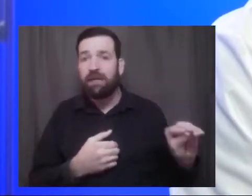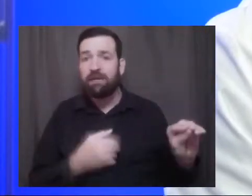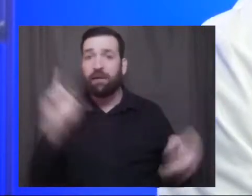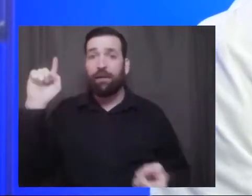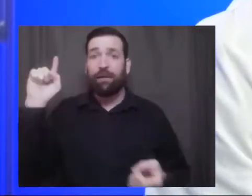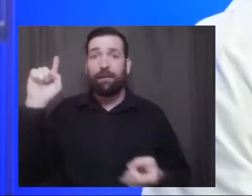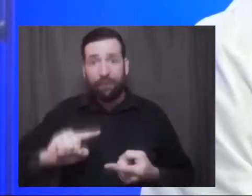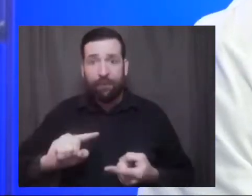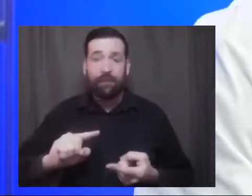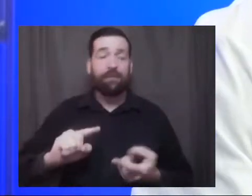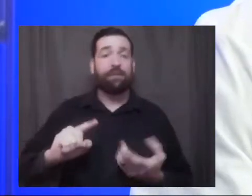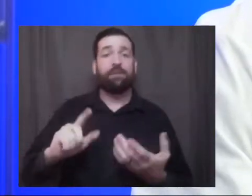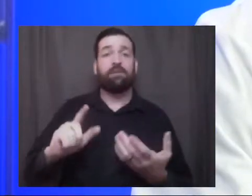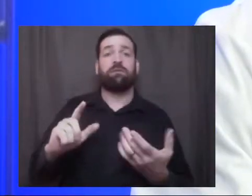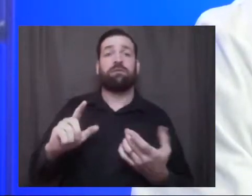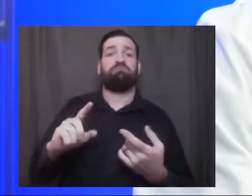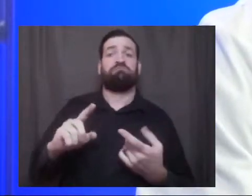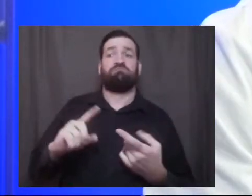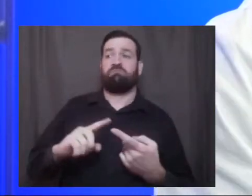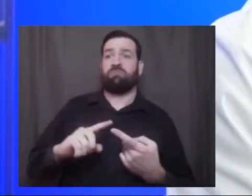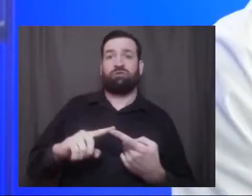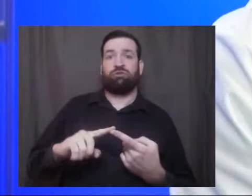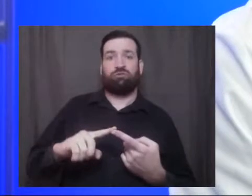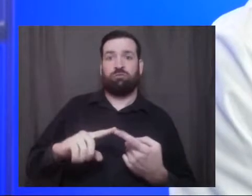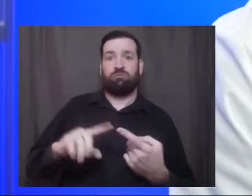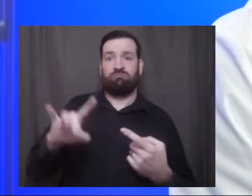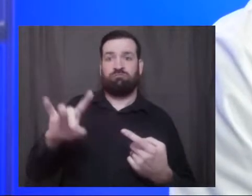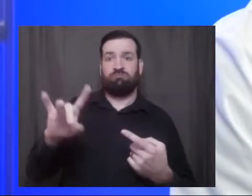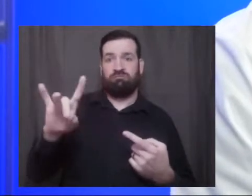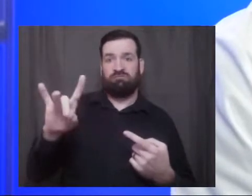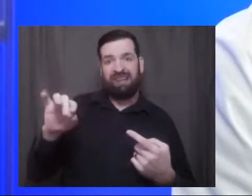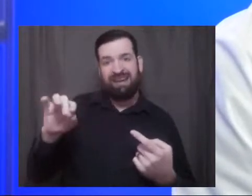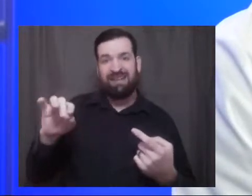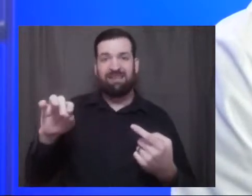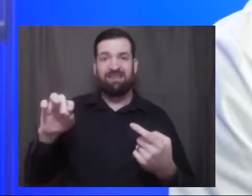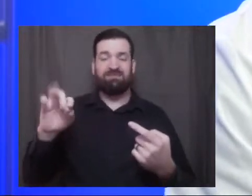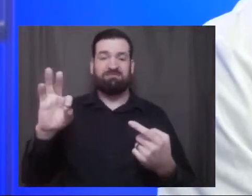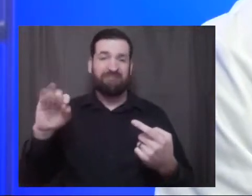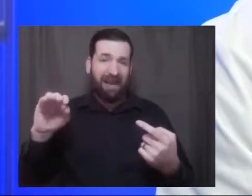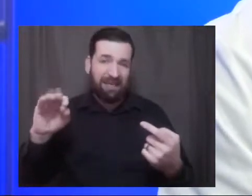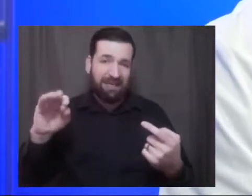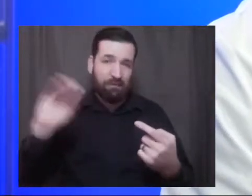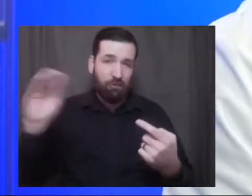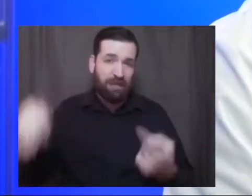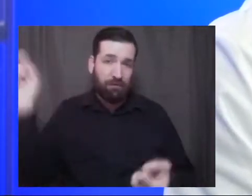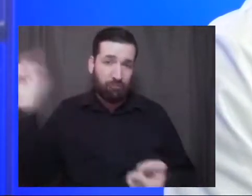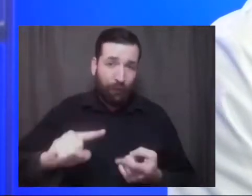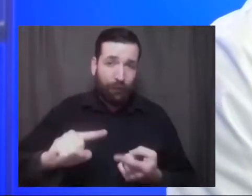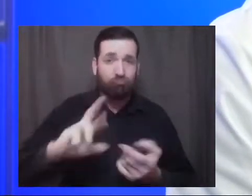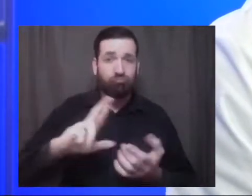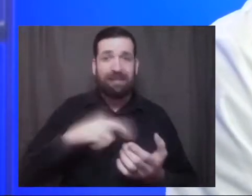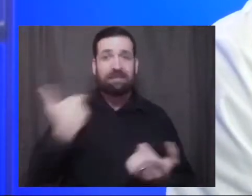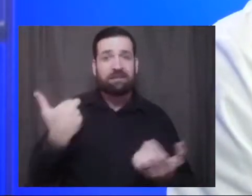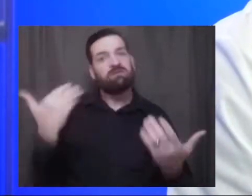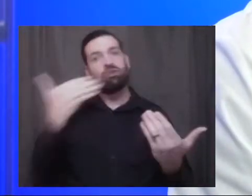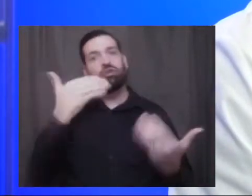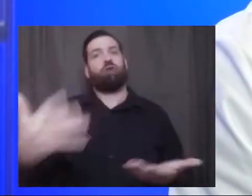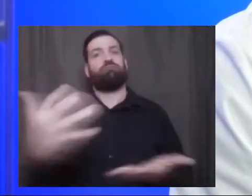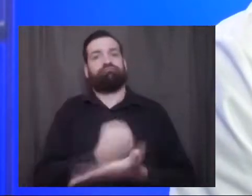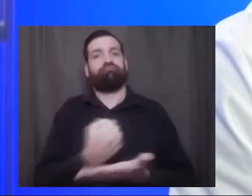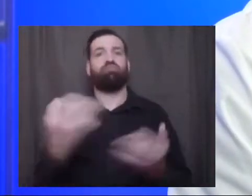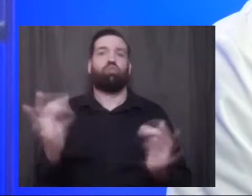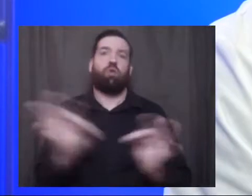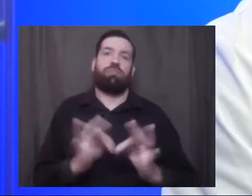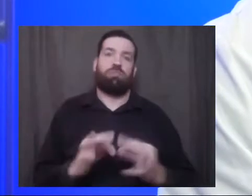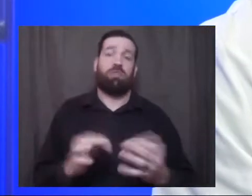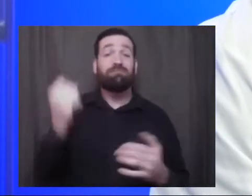disease to 85 to 90+% risk reduction in going to the hospital, I think it's a good thing to do. Now, again, understand